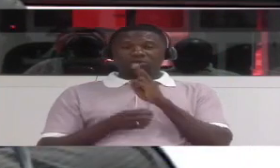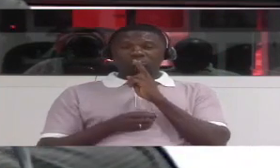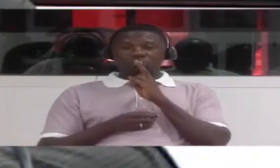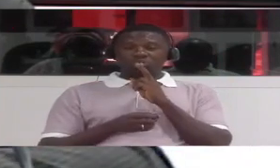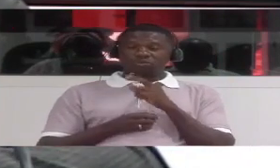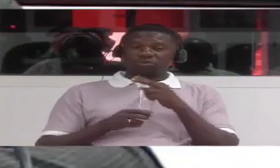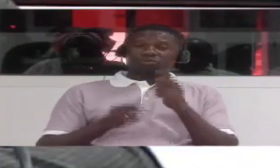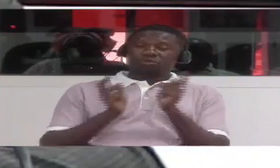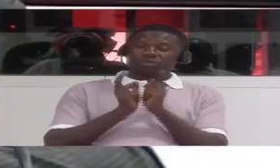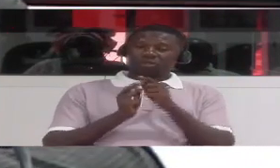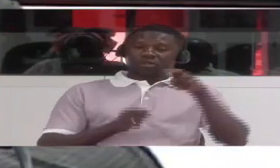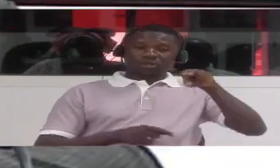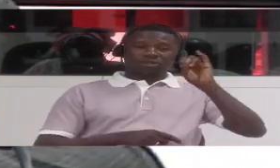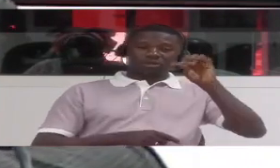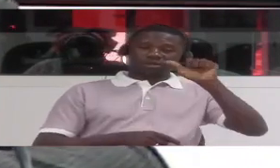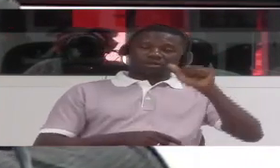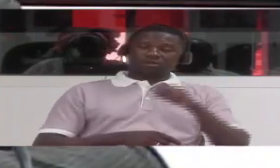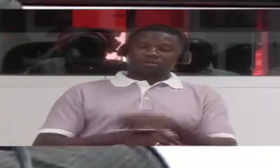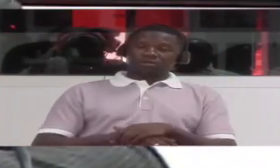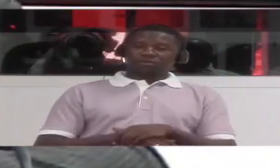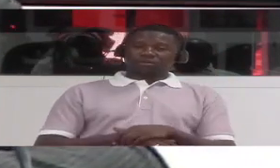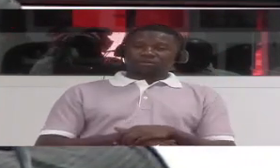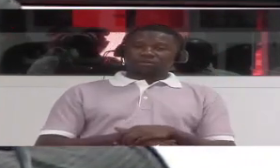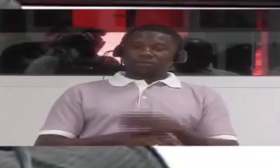sit at a reception.